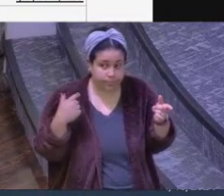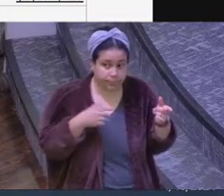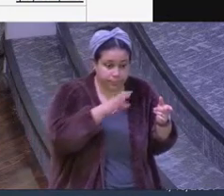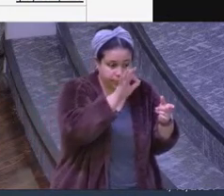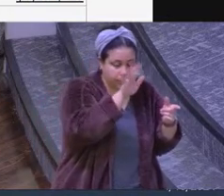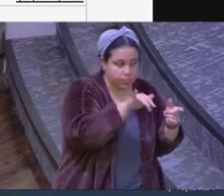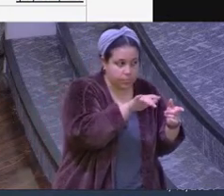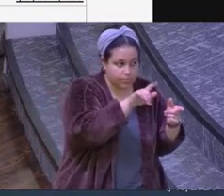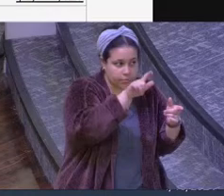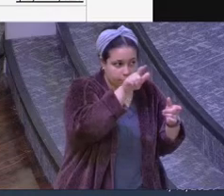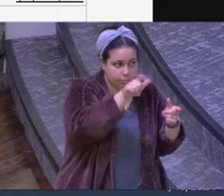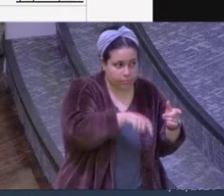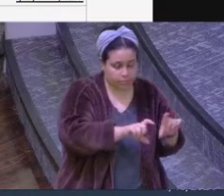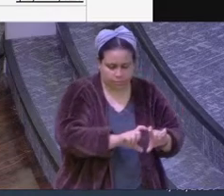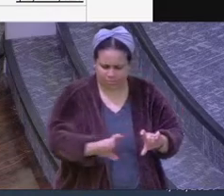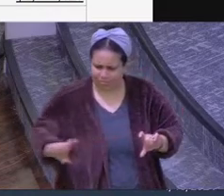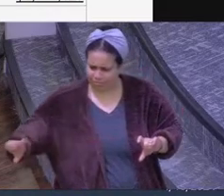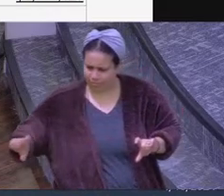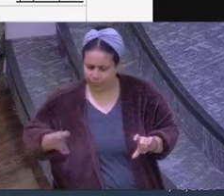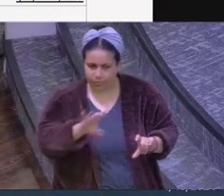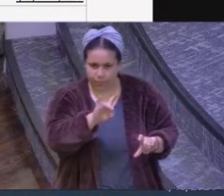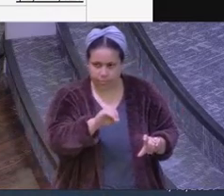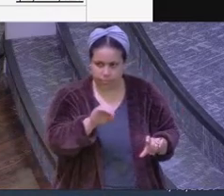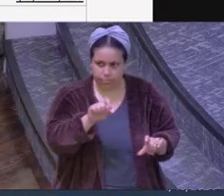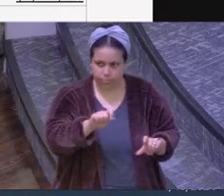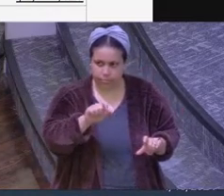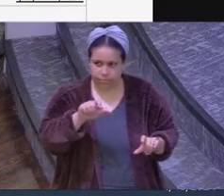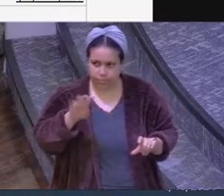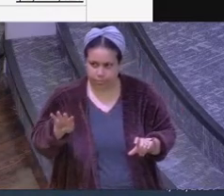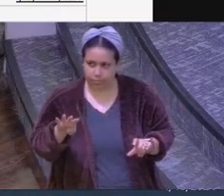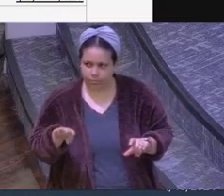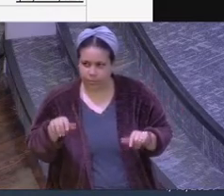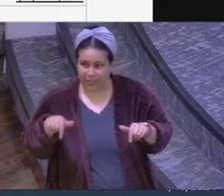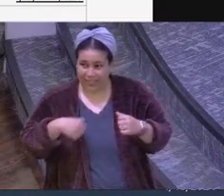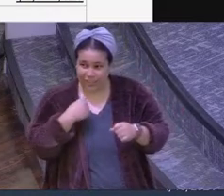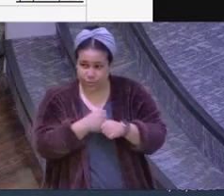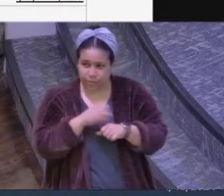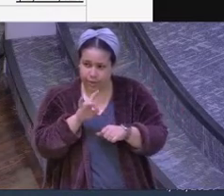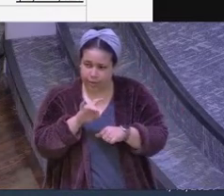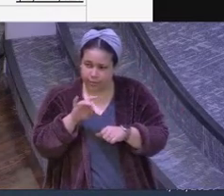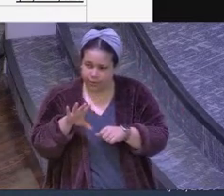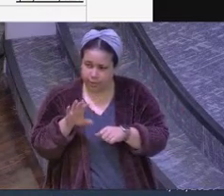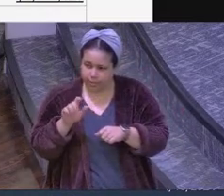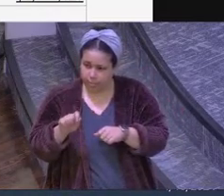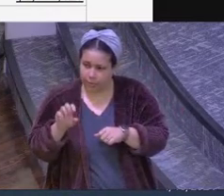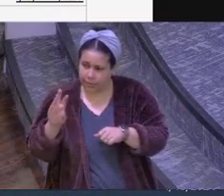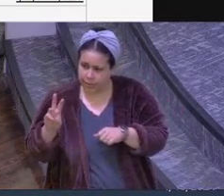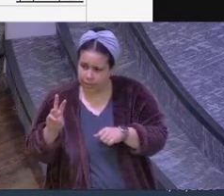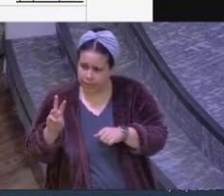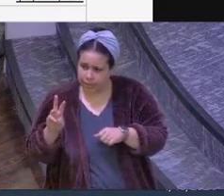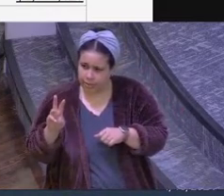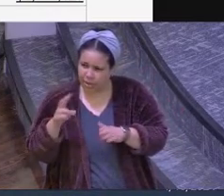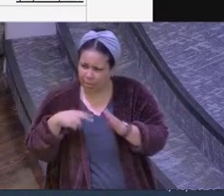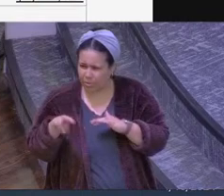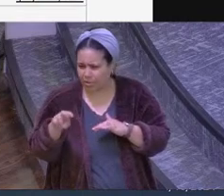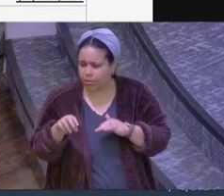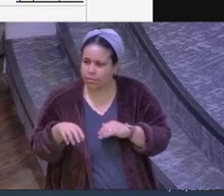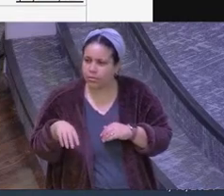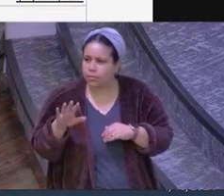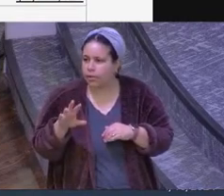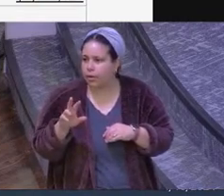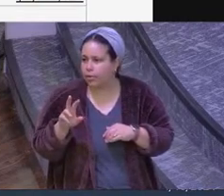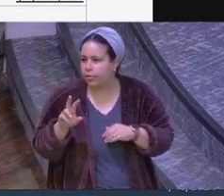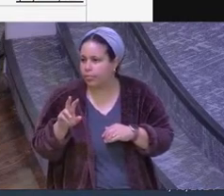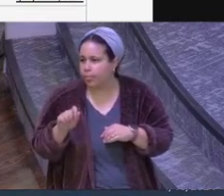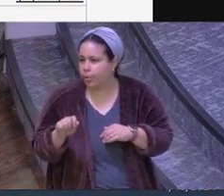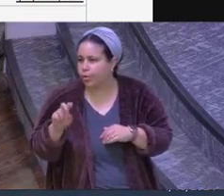FY24 down at the bottom, 80.4. This year we'll be at 85.6, I project somewhere around there. So about a $5.2